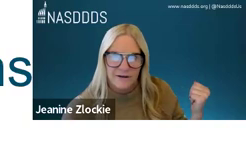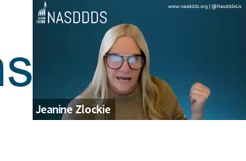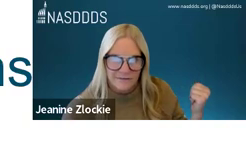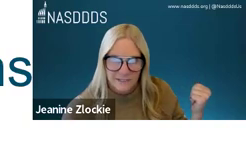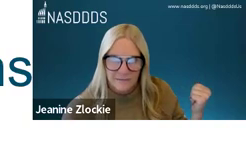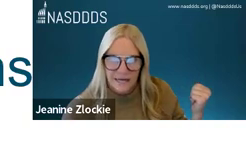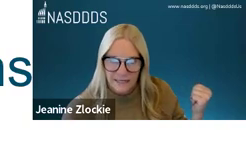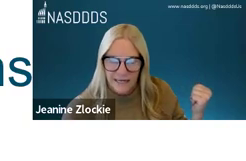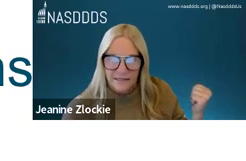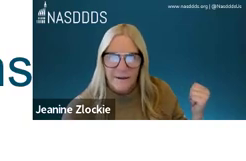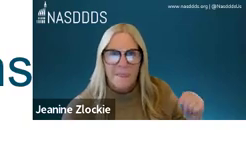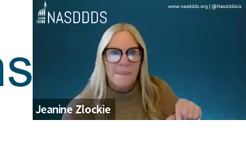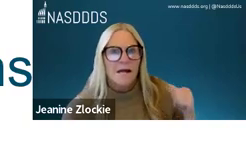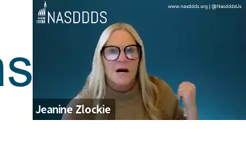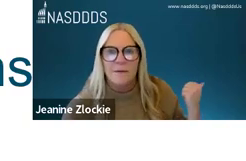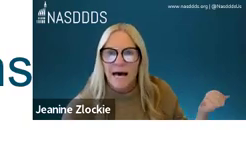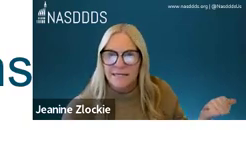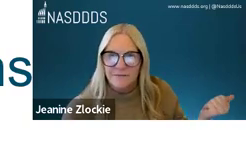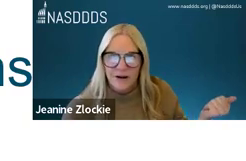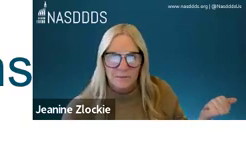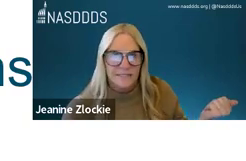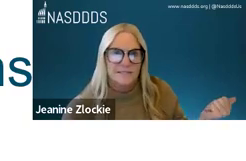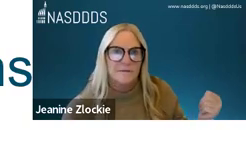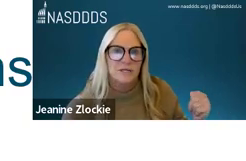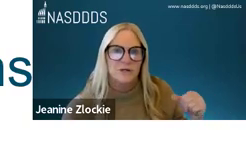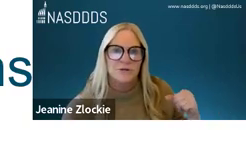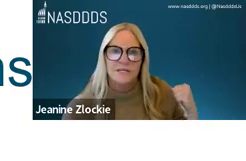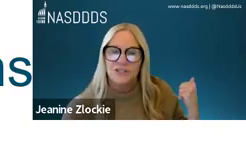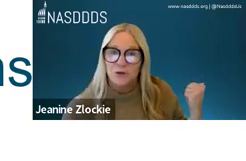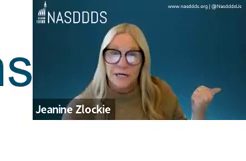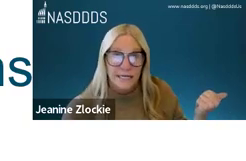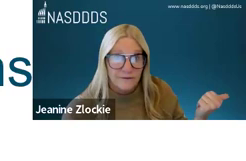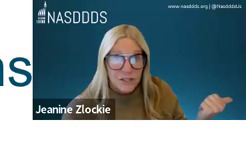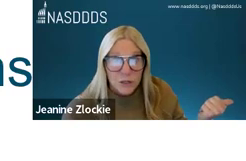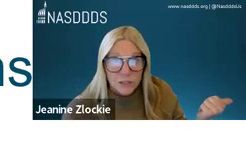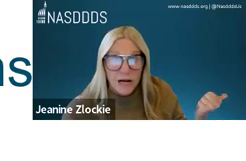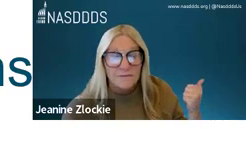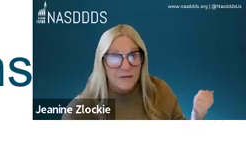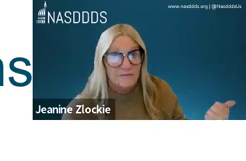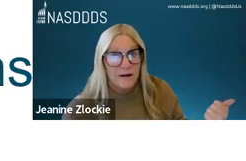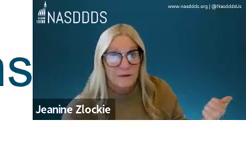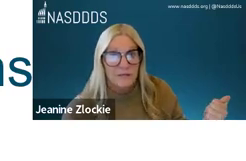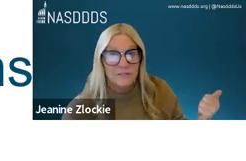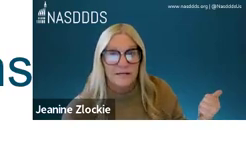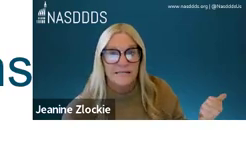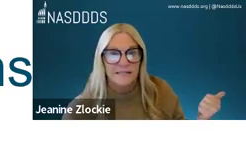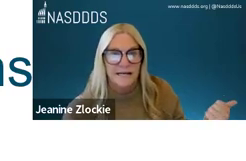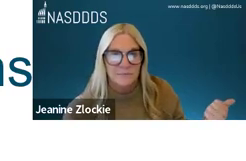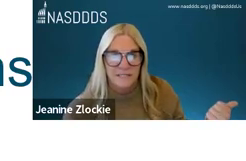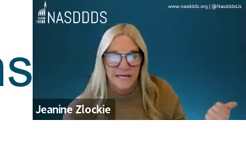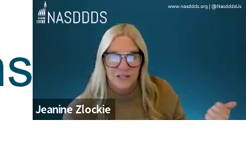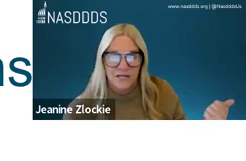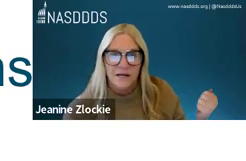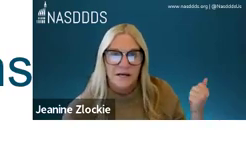program integrity efforts in Medicaid. Combating fraud, waste, and abuse, ensuring individuals are free from abuse, neglect,